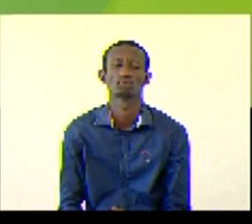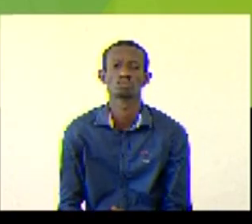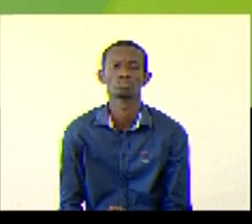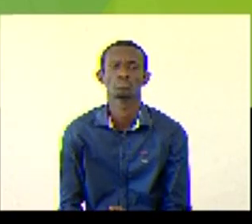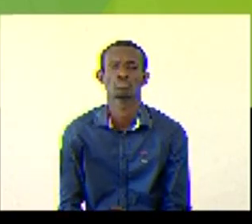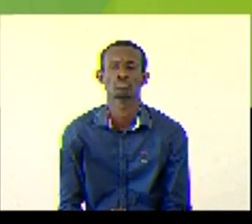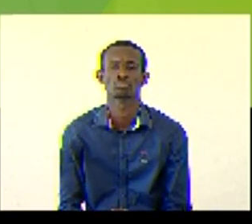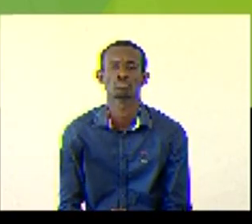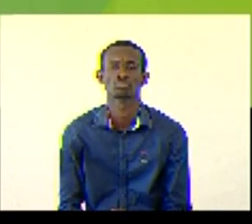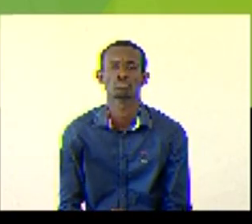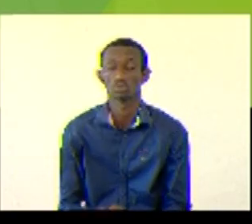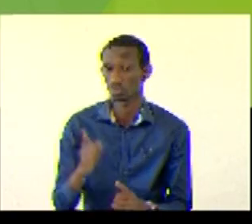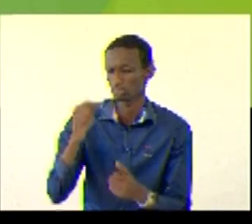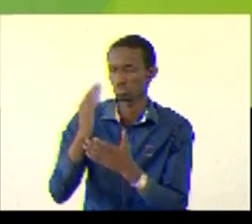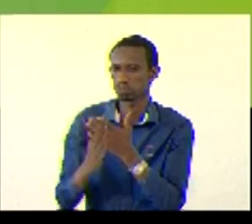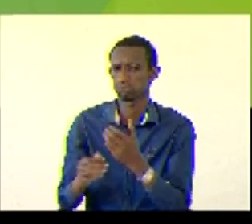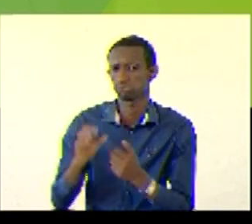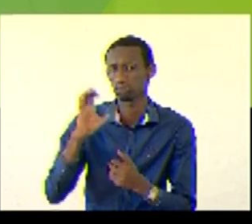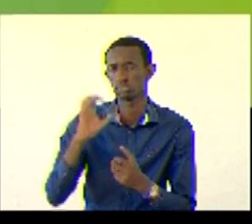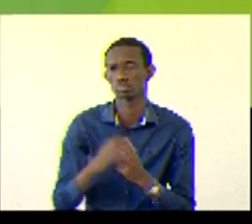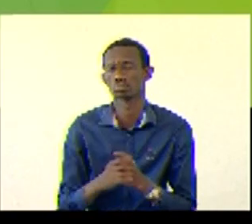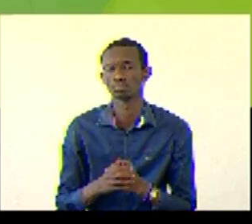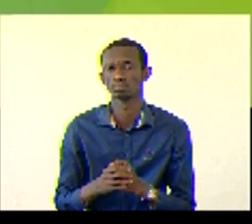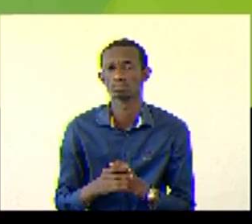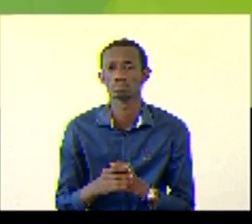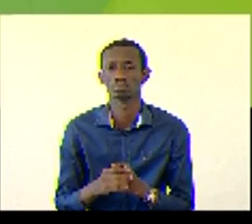part C. So we said the gas is oxygen.